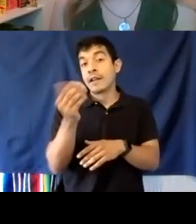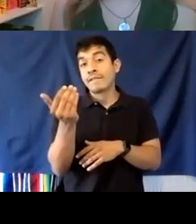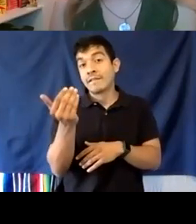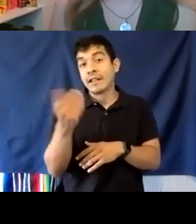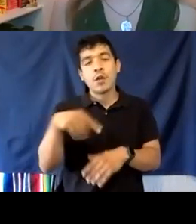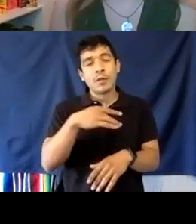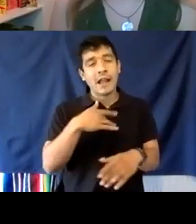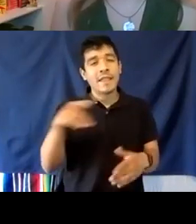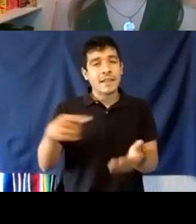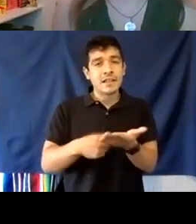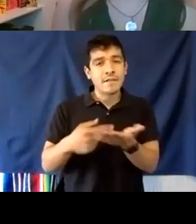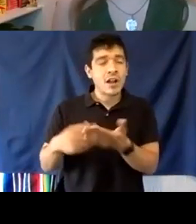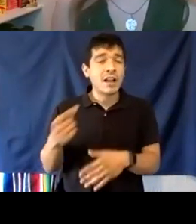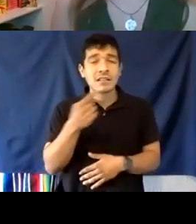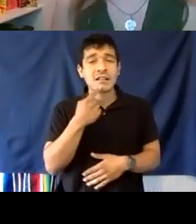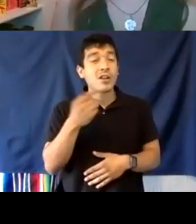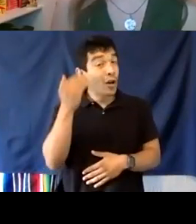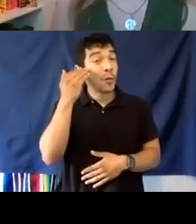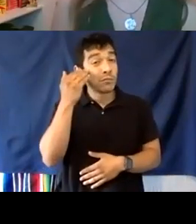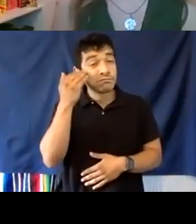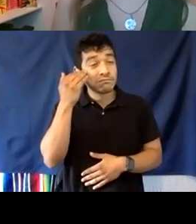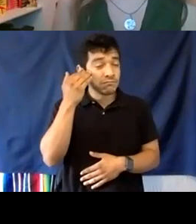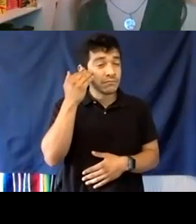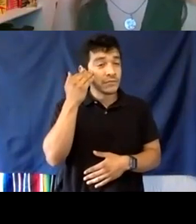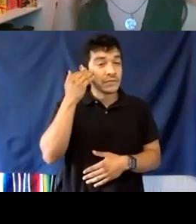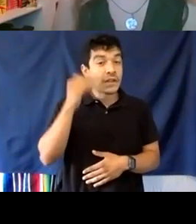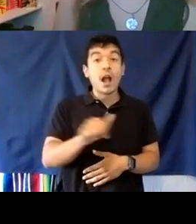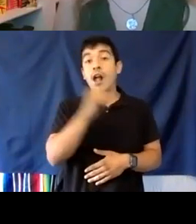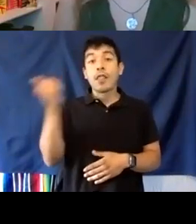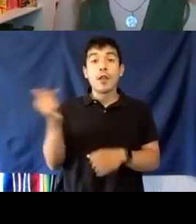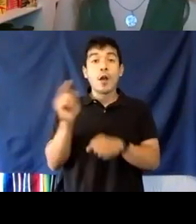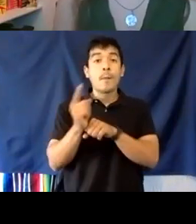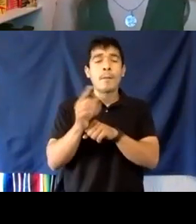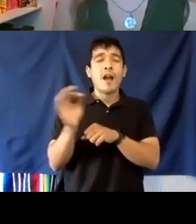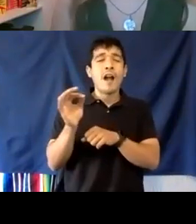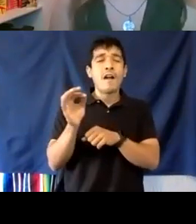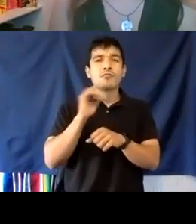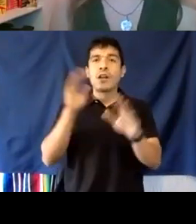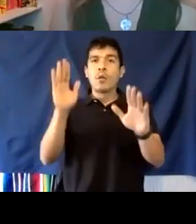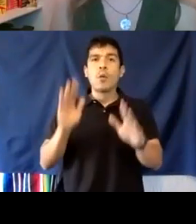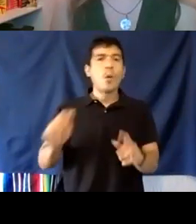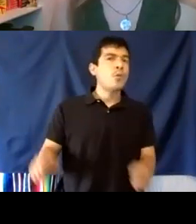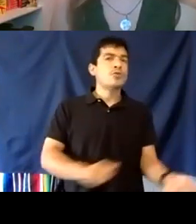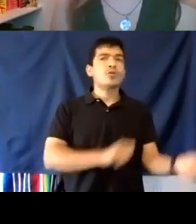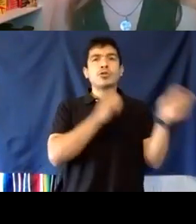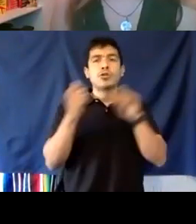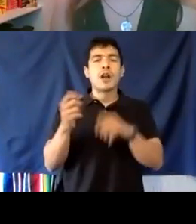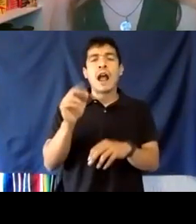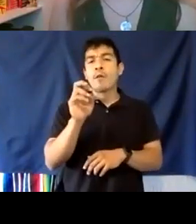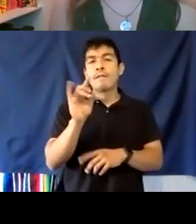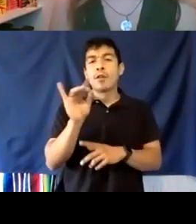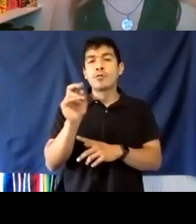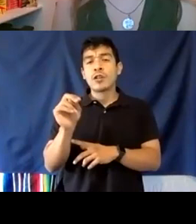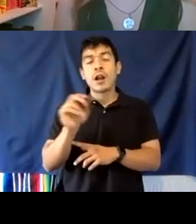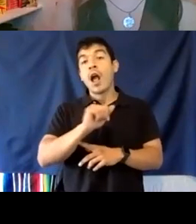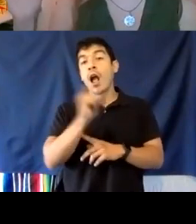this conversation and said, you know, at other moments of incredible transformation and revolution, other media